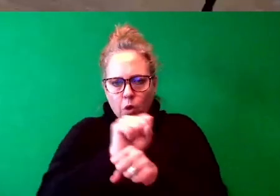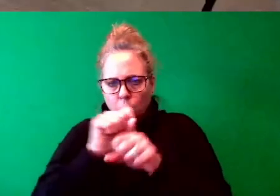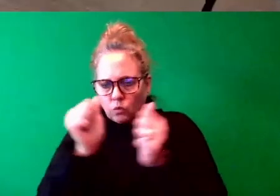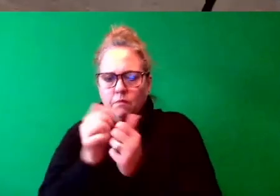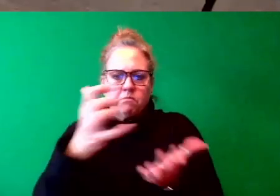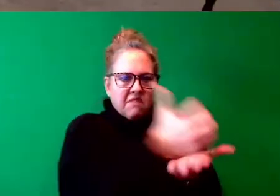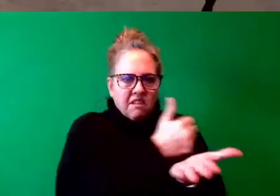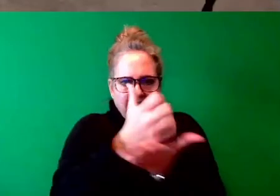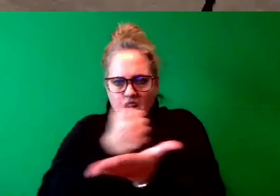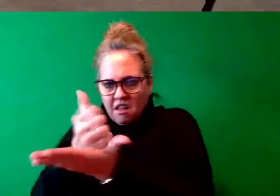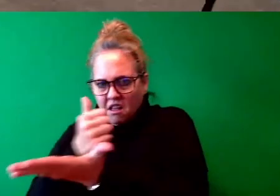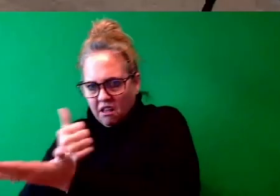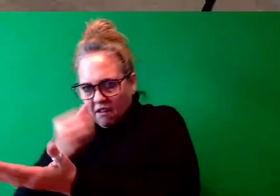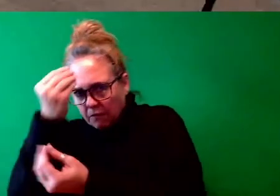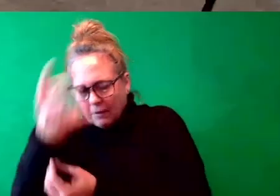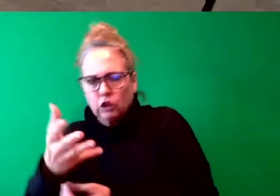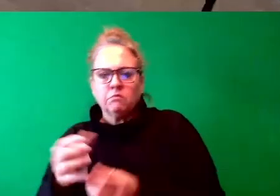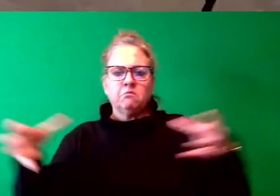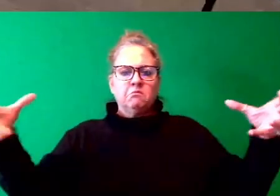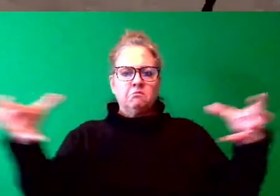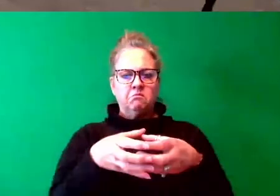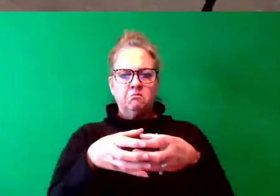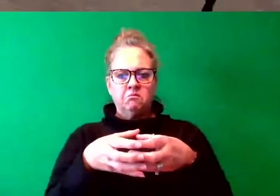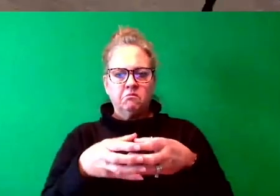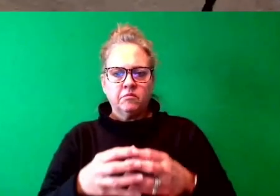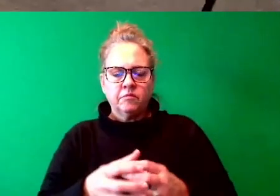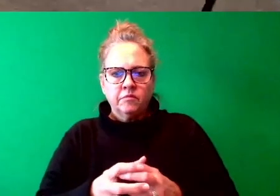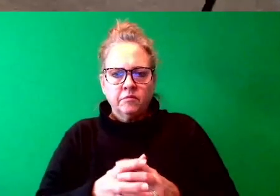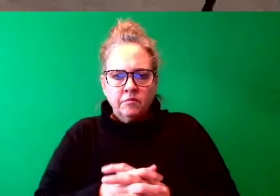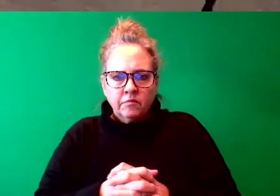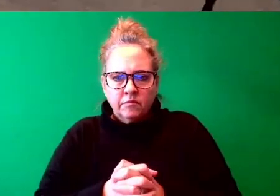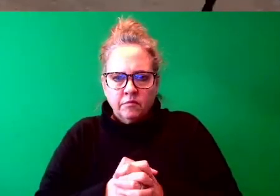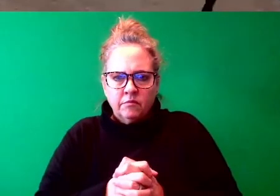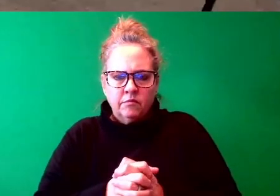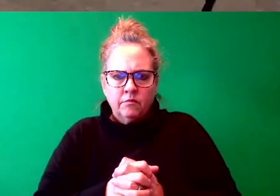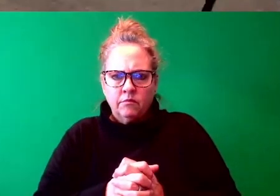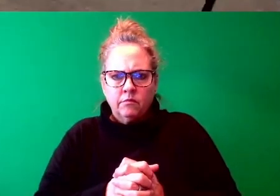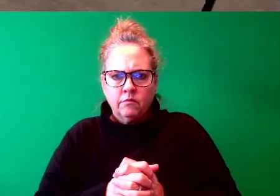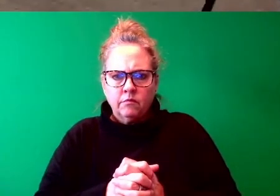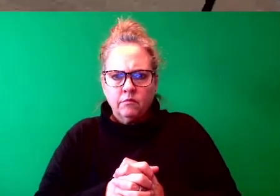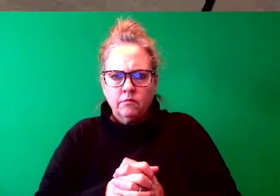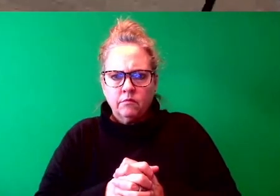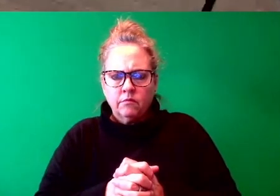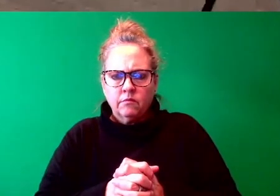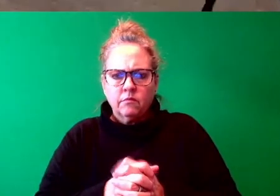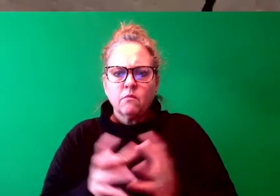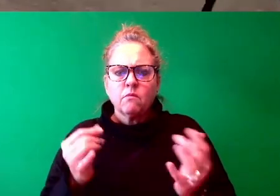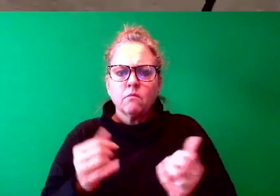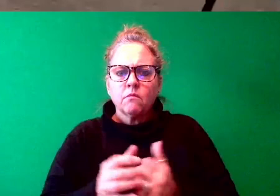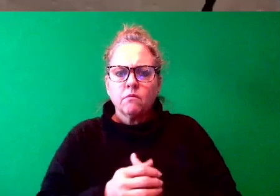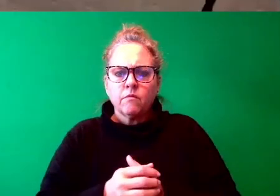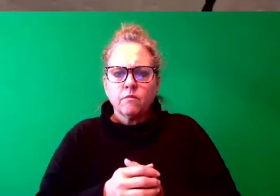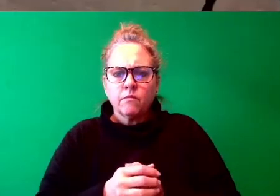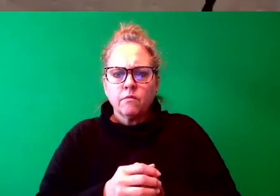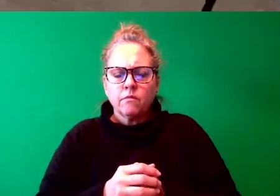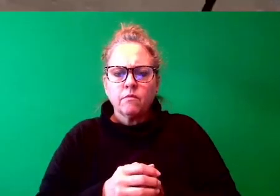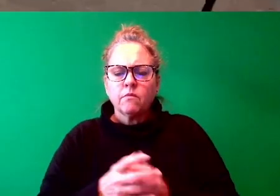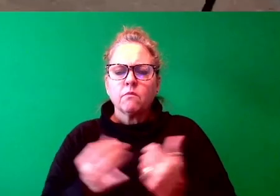that let's take some time and really be thoughtful about, what the future looks like, and really kind